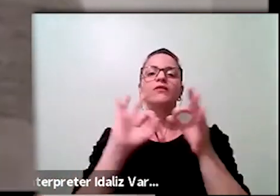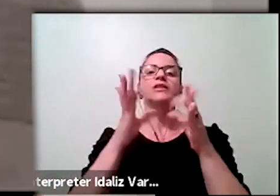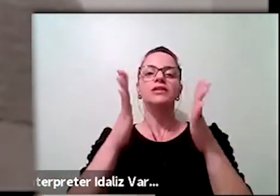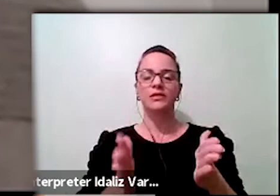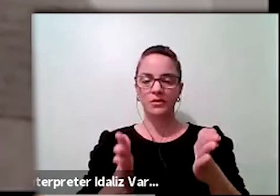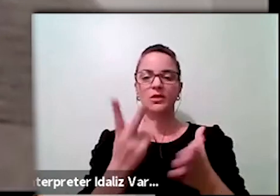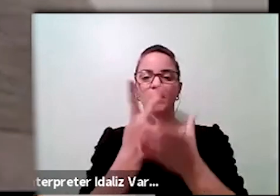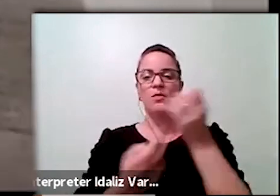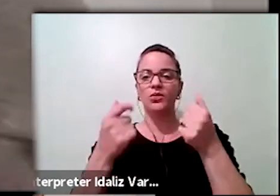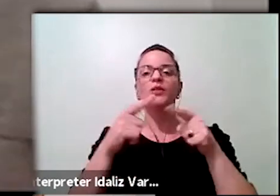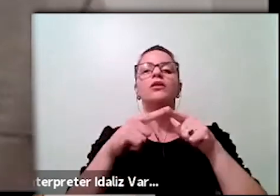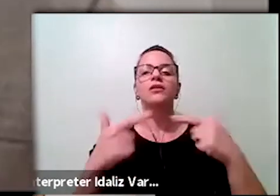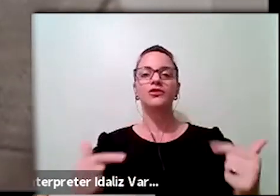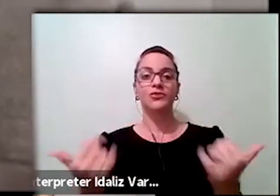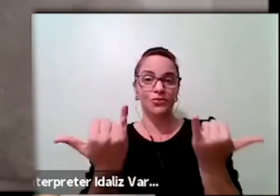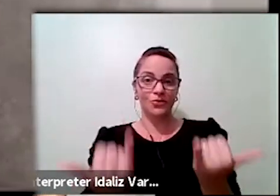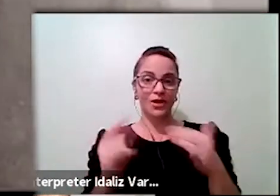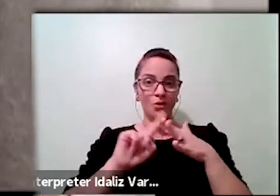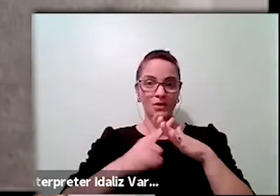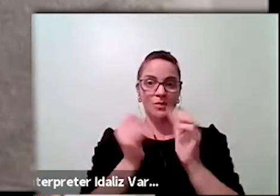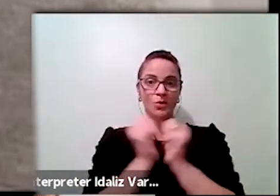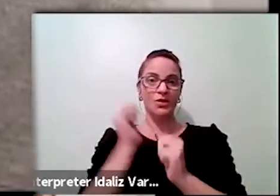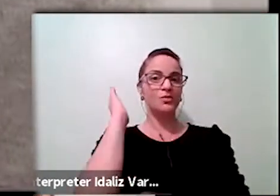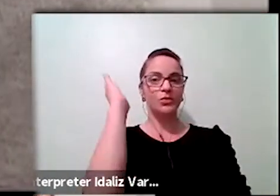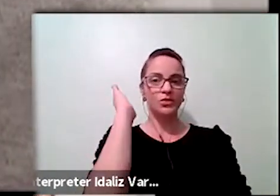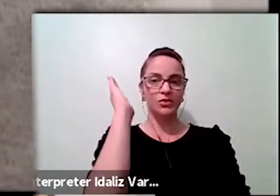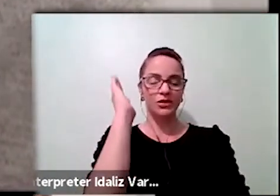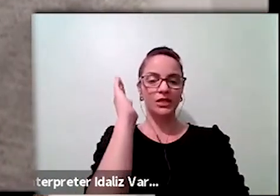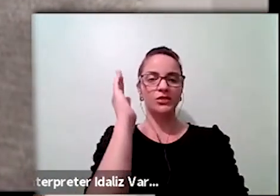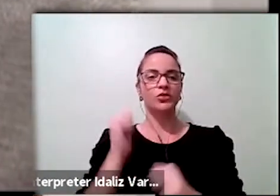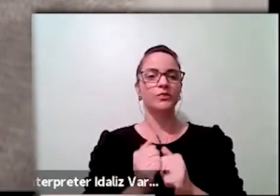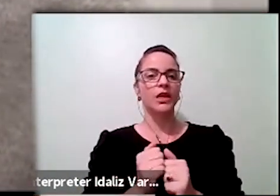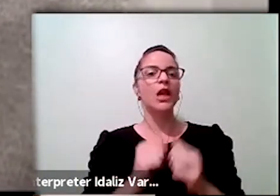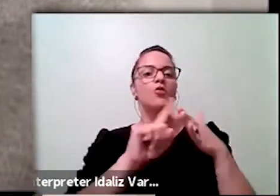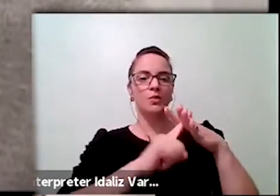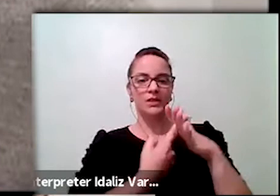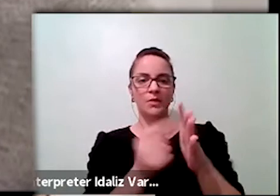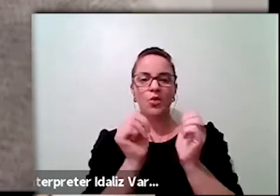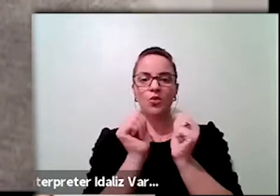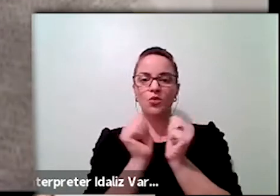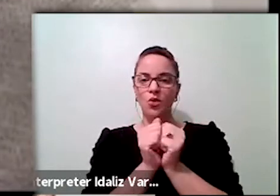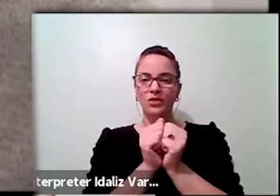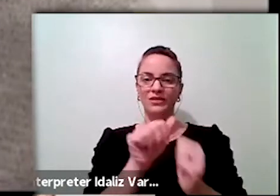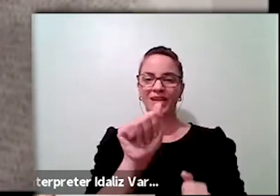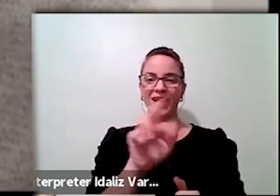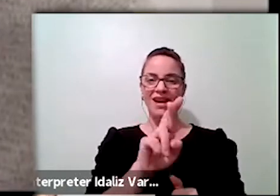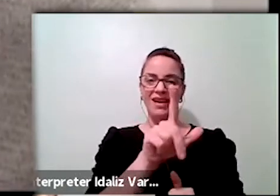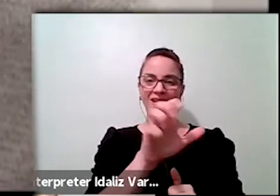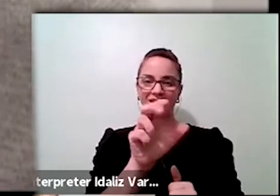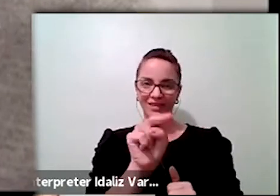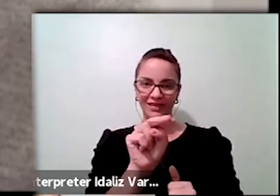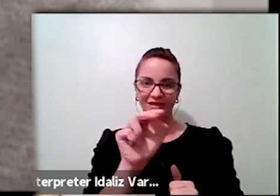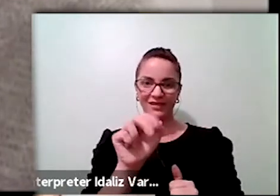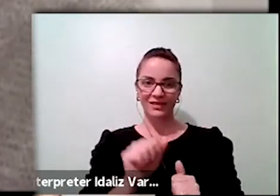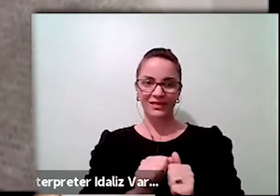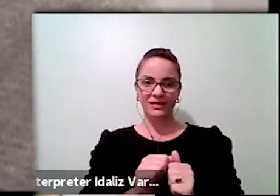más, los dejo con el inicio de la presentación. Entiendo que empieza la doctora Arleen Dávila, ¿correcto?